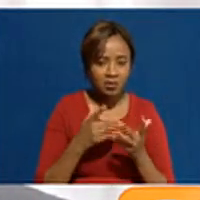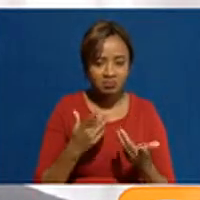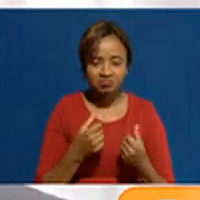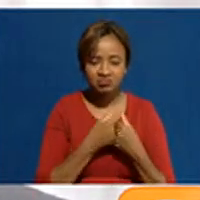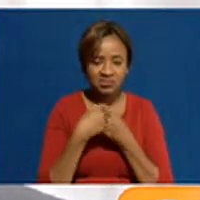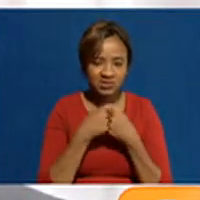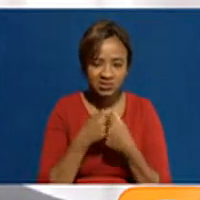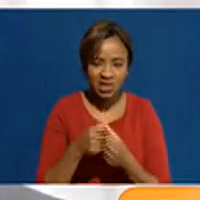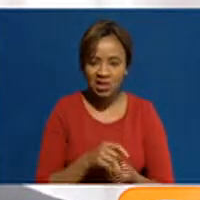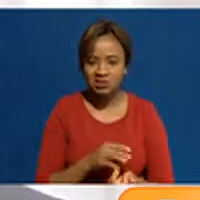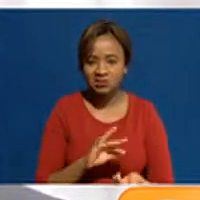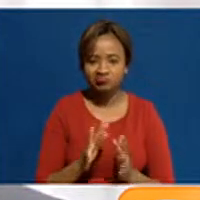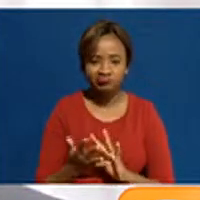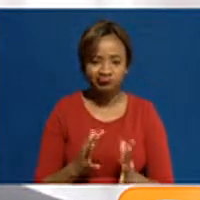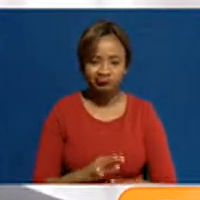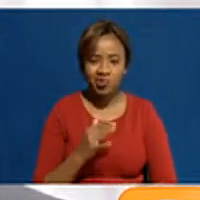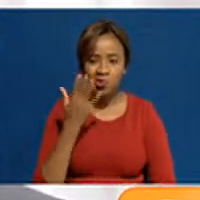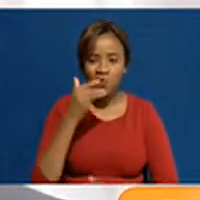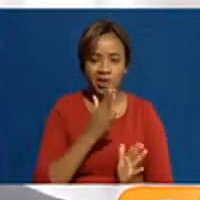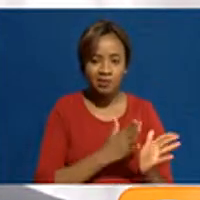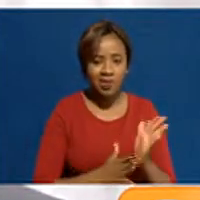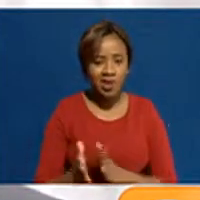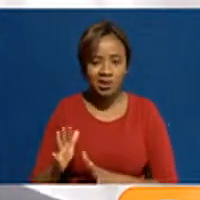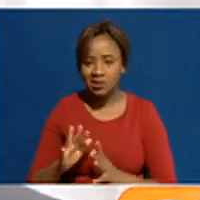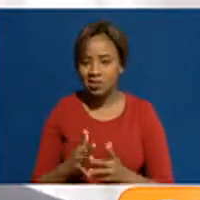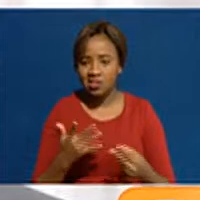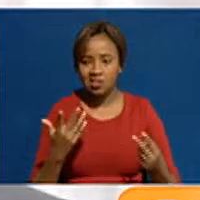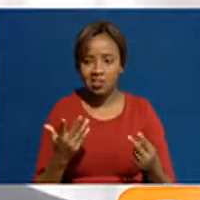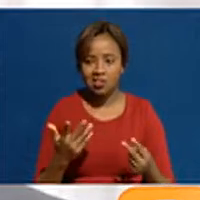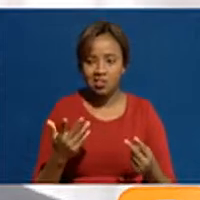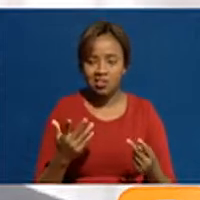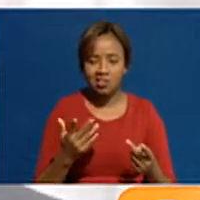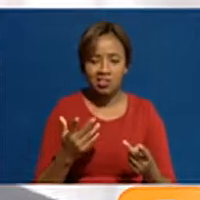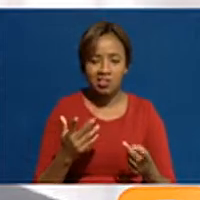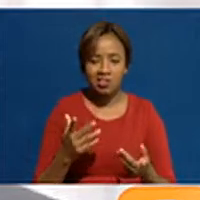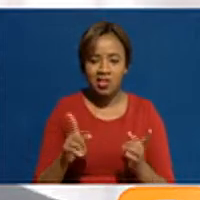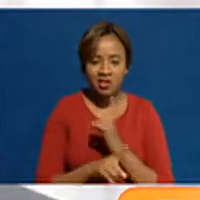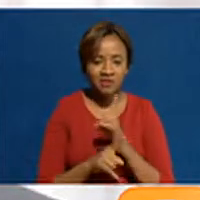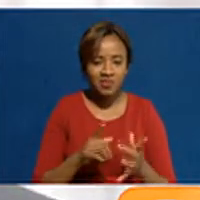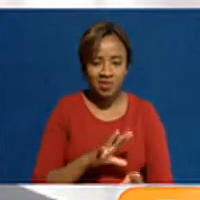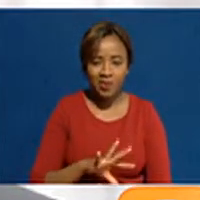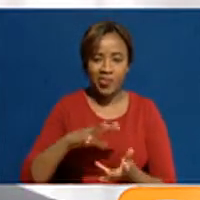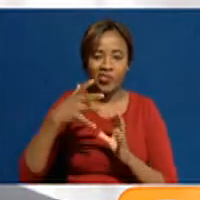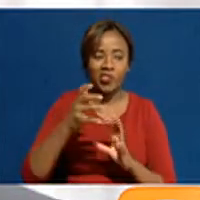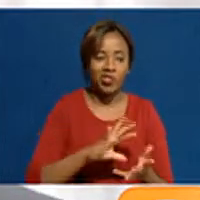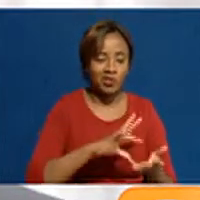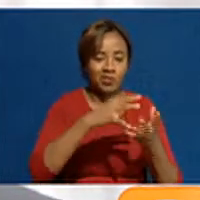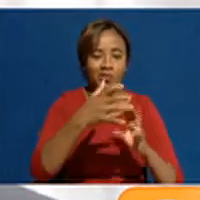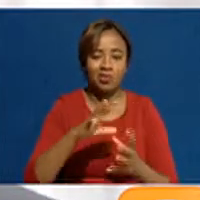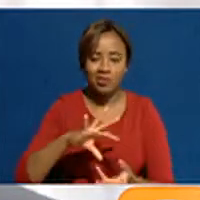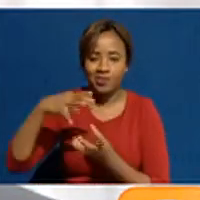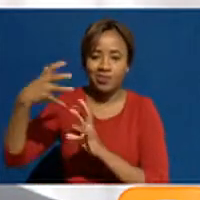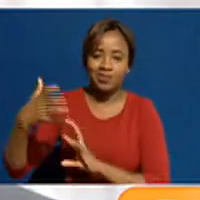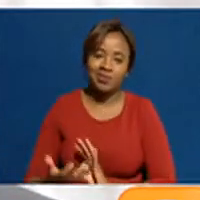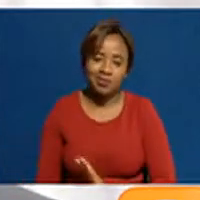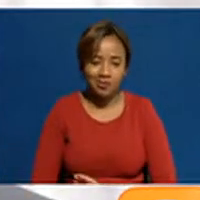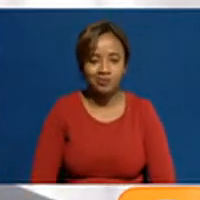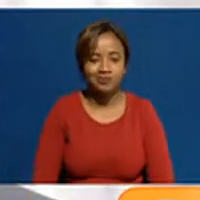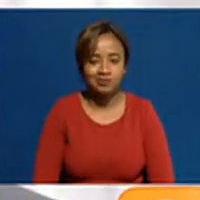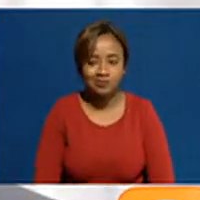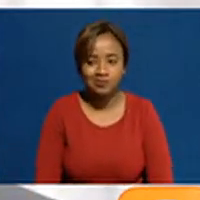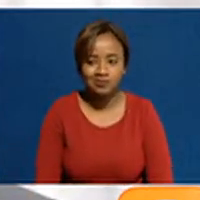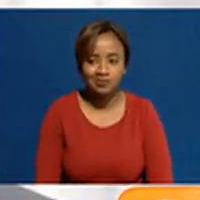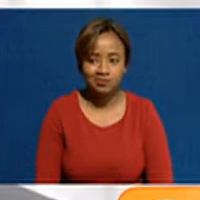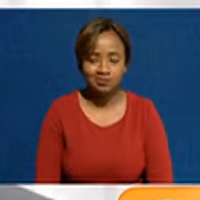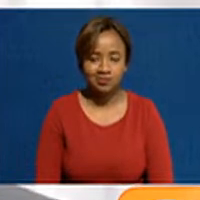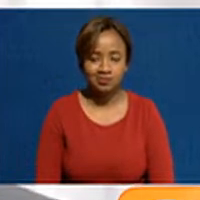terms of capacity, nothing is, and students were struggling with all that, especially when it comes to employment. And government